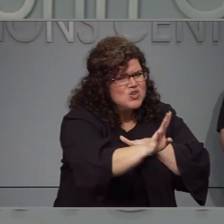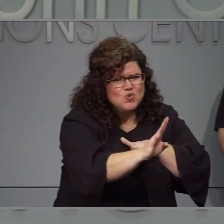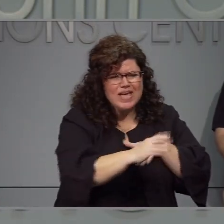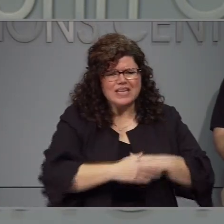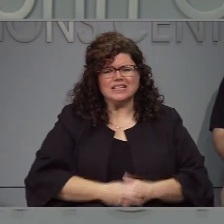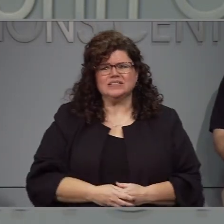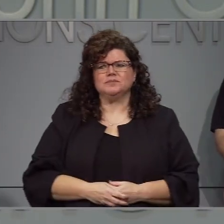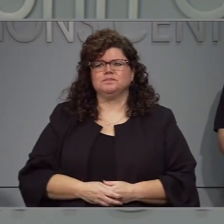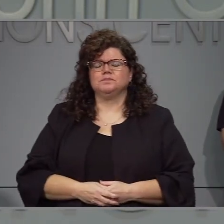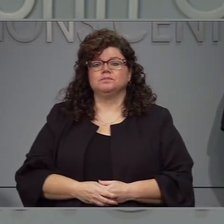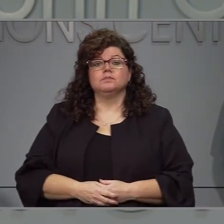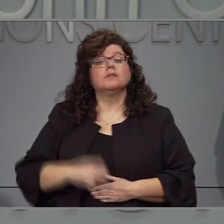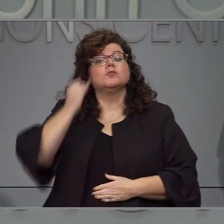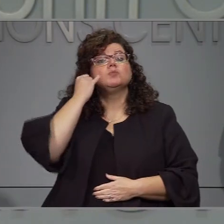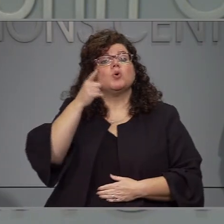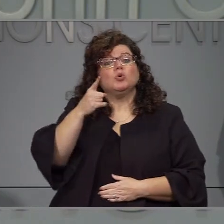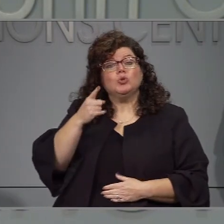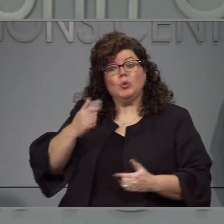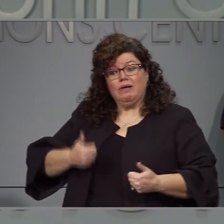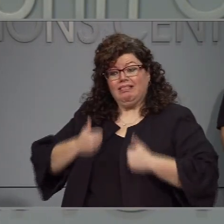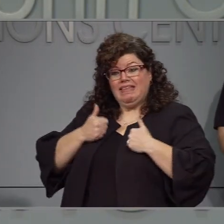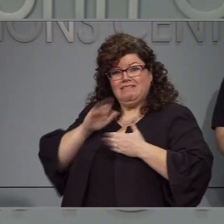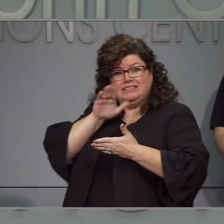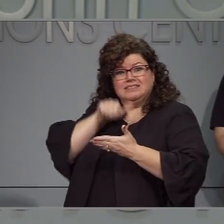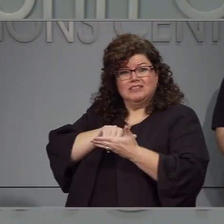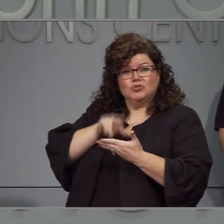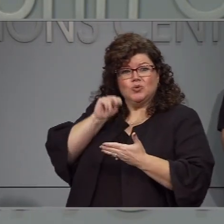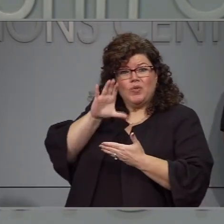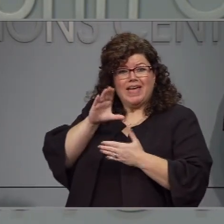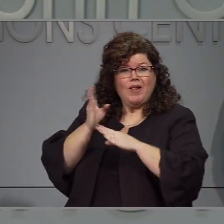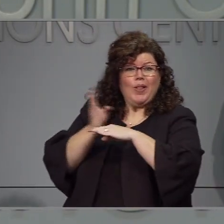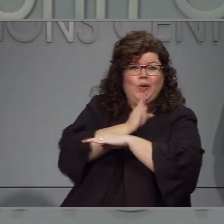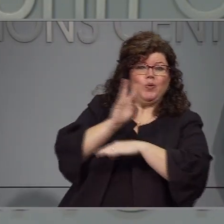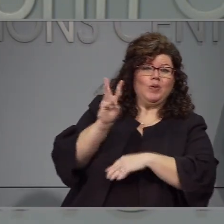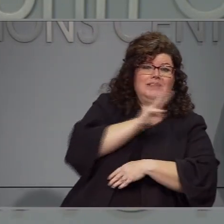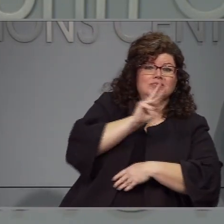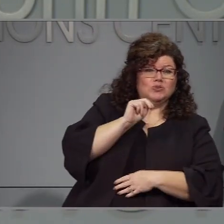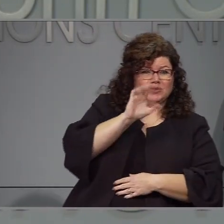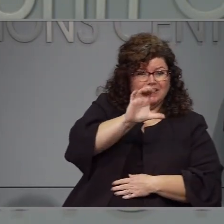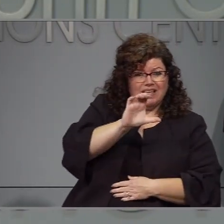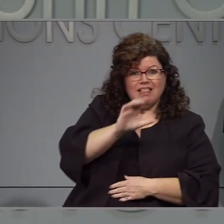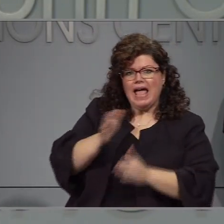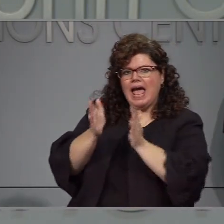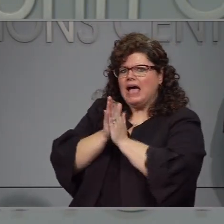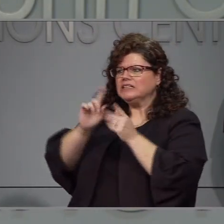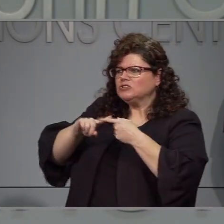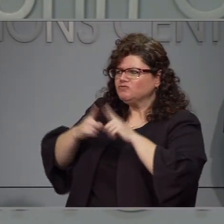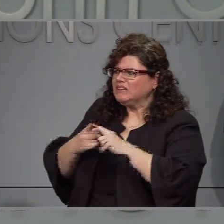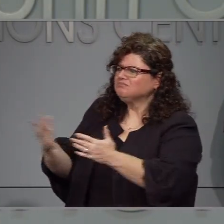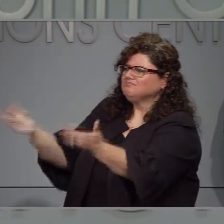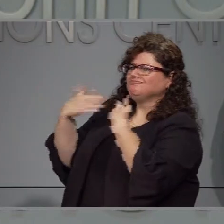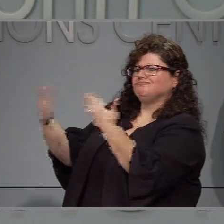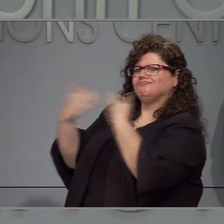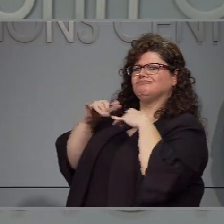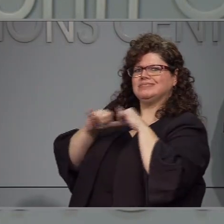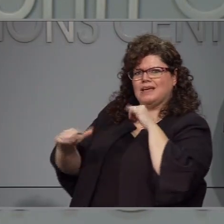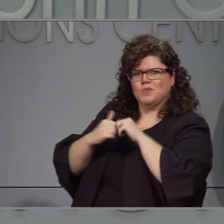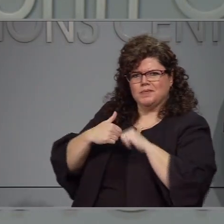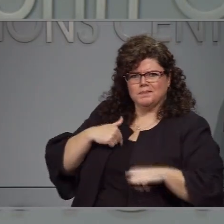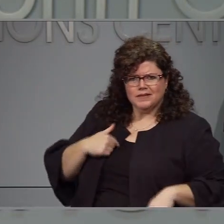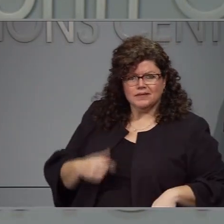let family or friends evacuate to your home. Both non-congregate and congregate shelters are available